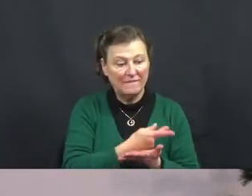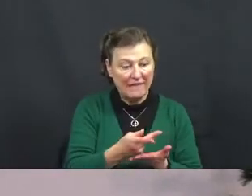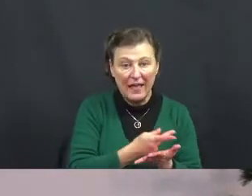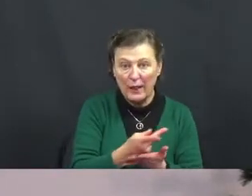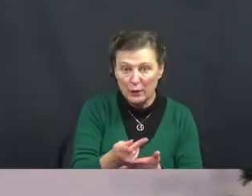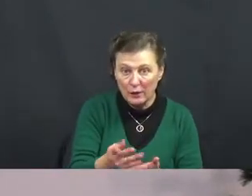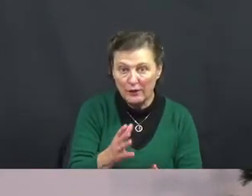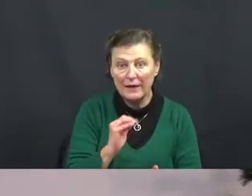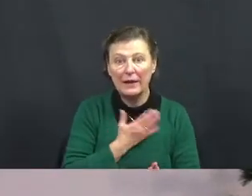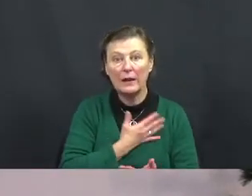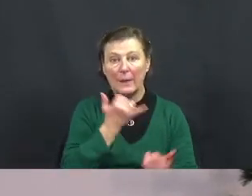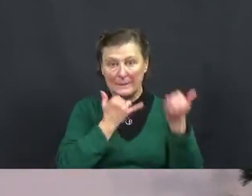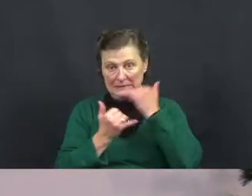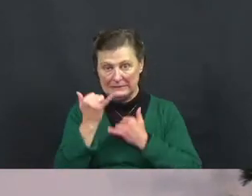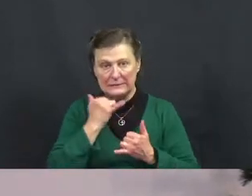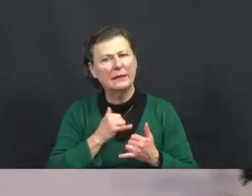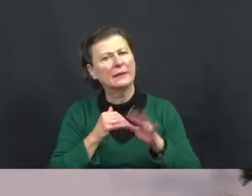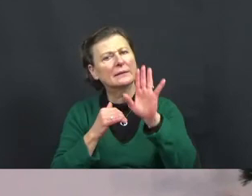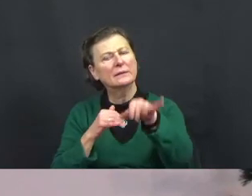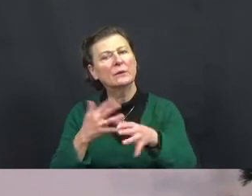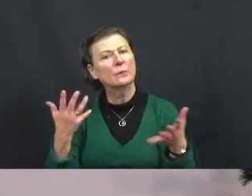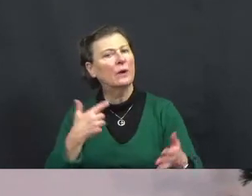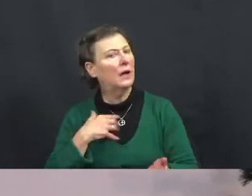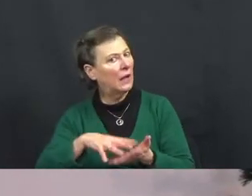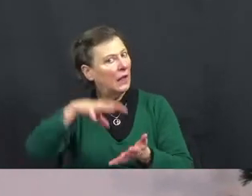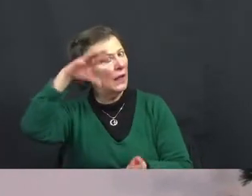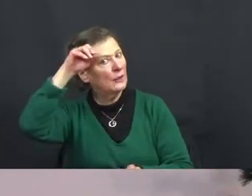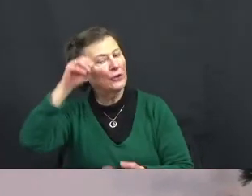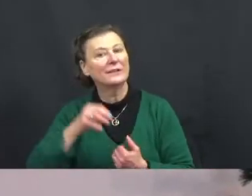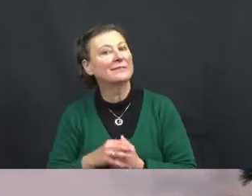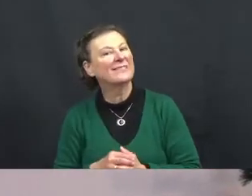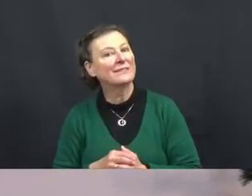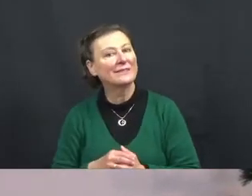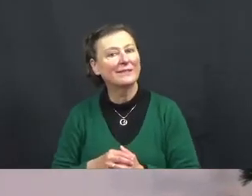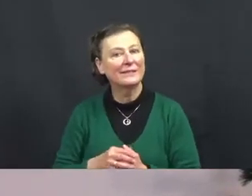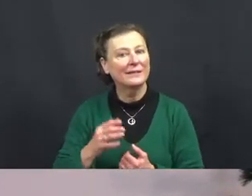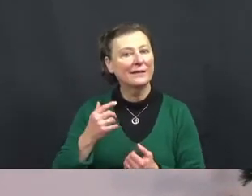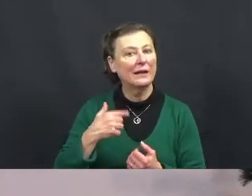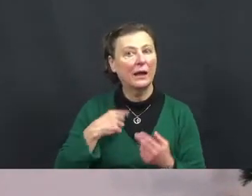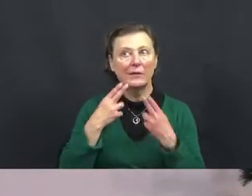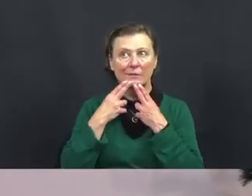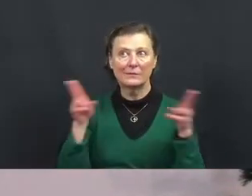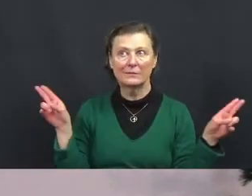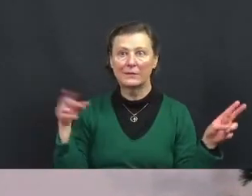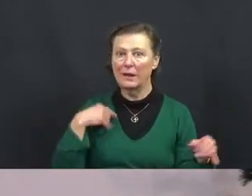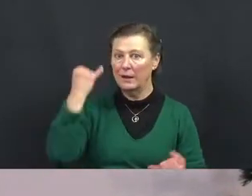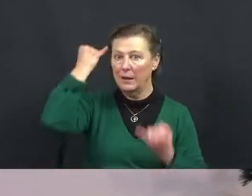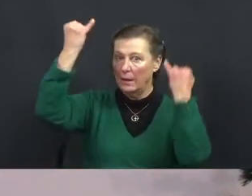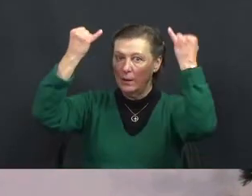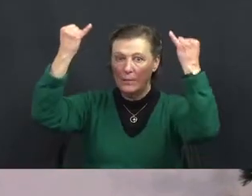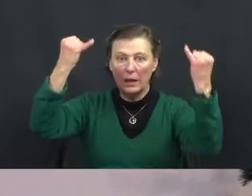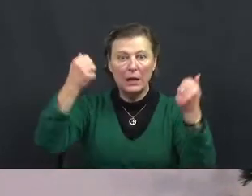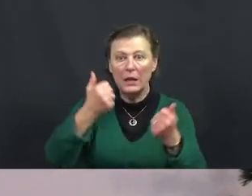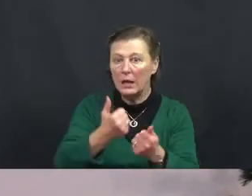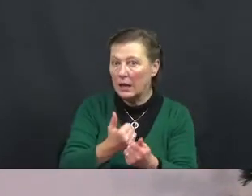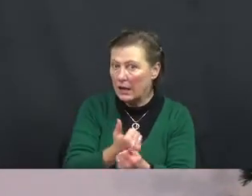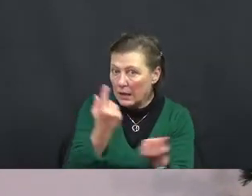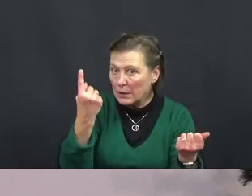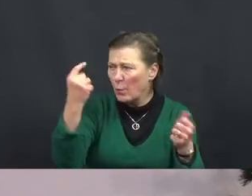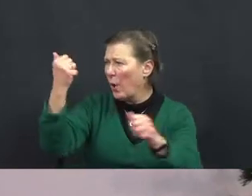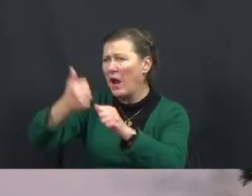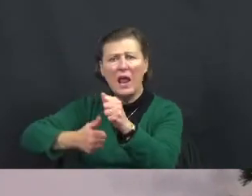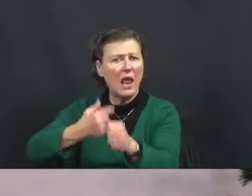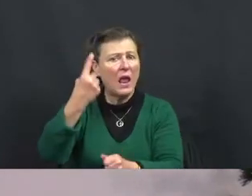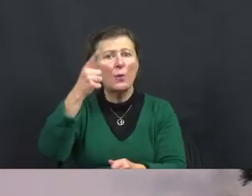mistakes. Here's what I learned. I had naively imagined that anyone and everyone